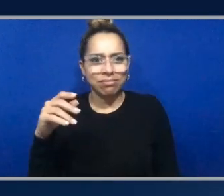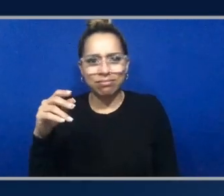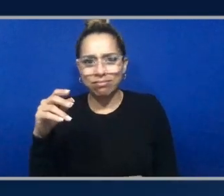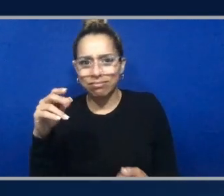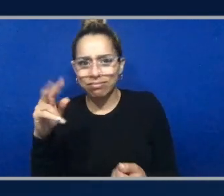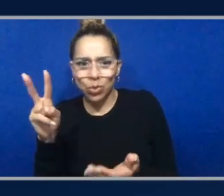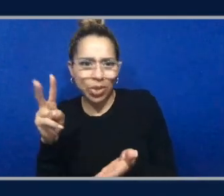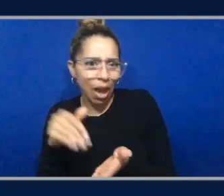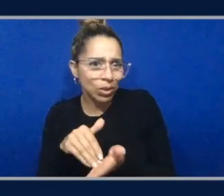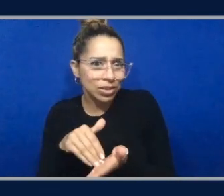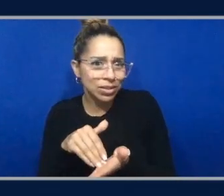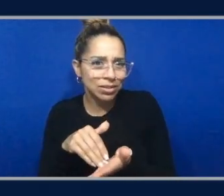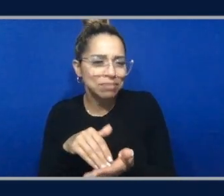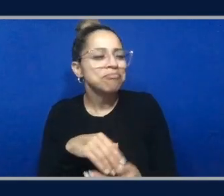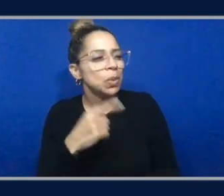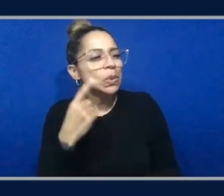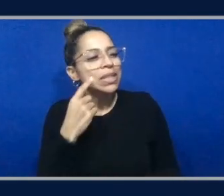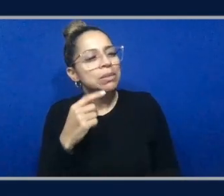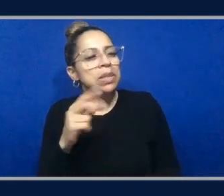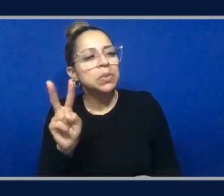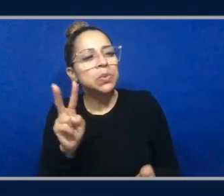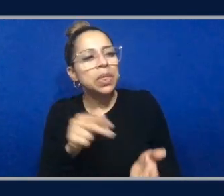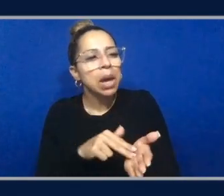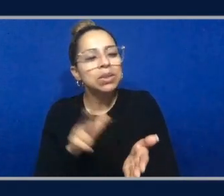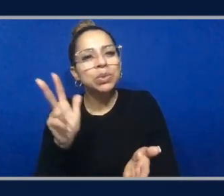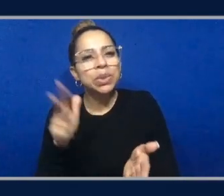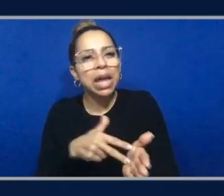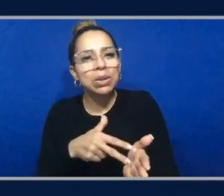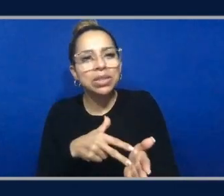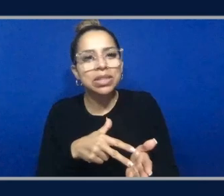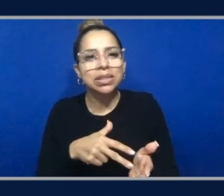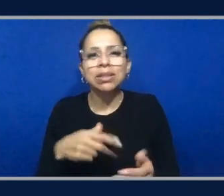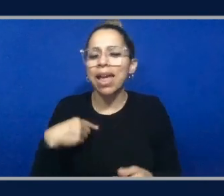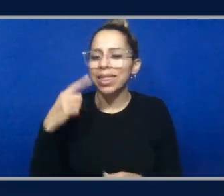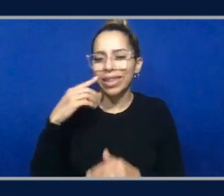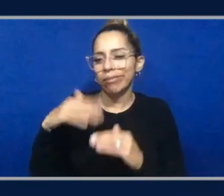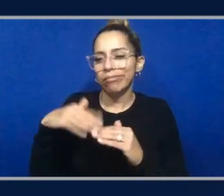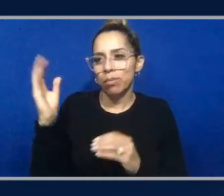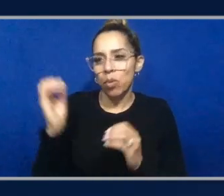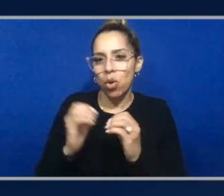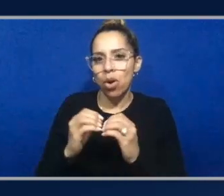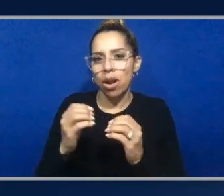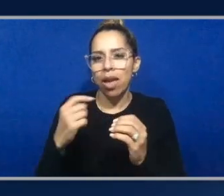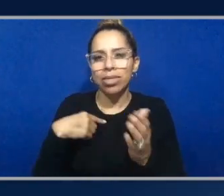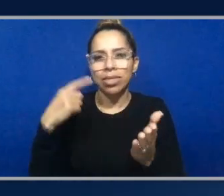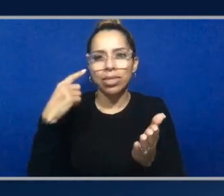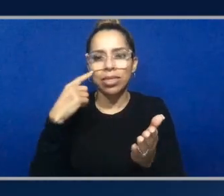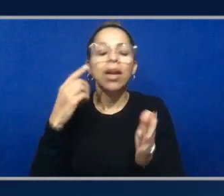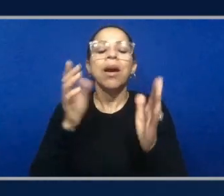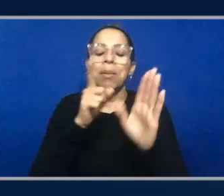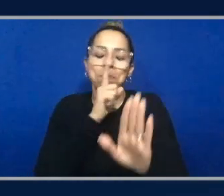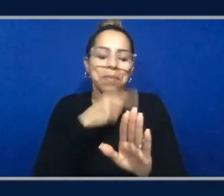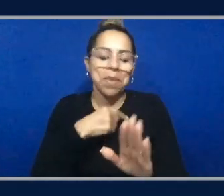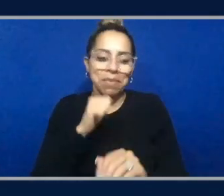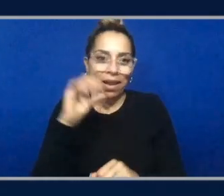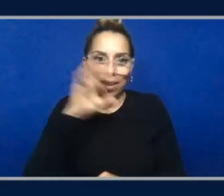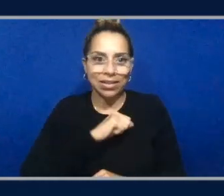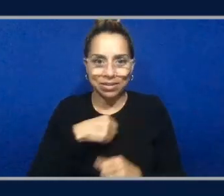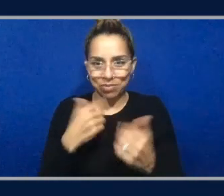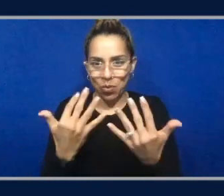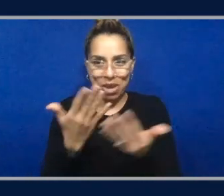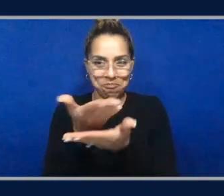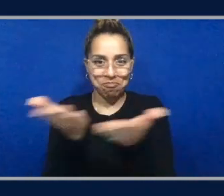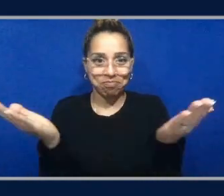that. No, so I think it's quite a bit more than that. I think we're up in, well, I'm not even going to take a guess. I want to let our audience guess on that. So yeah, take the poll. We want to know how